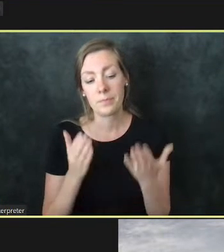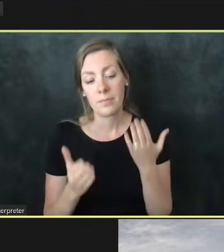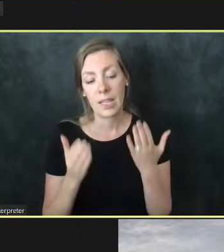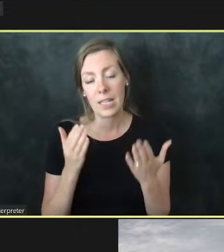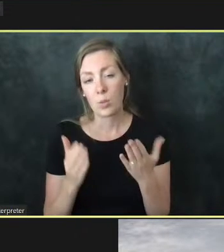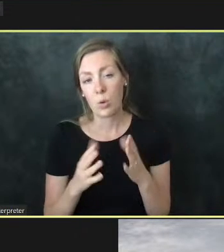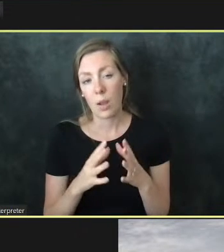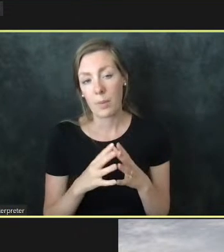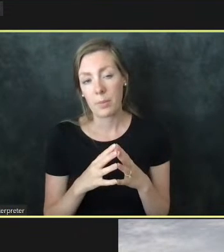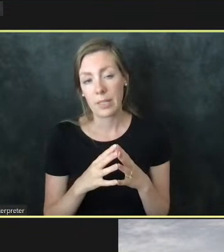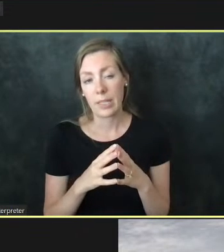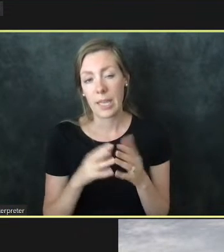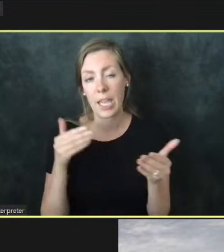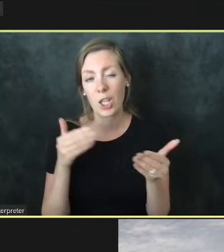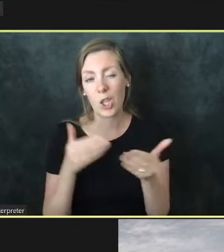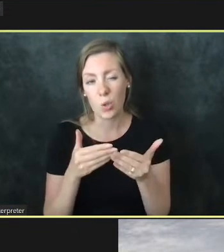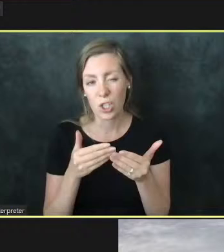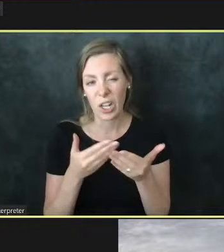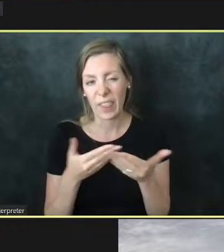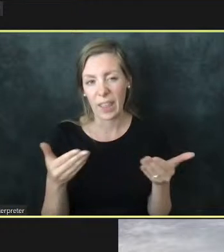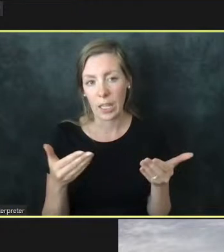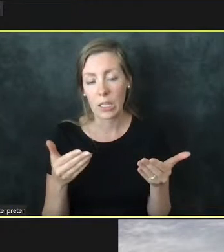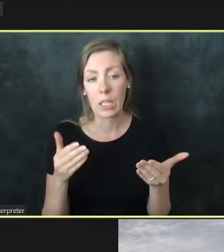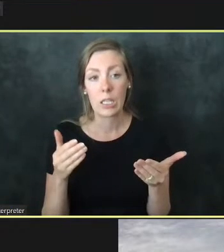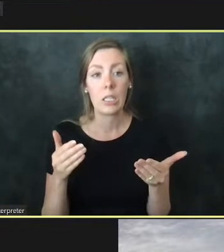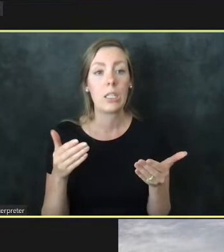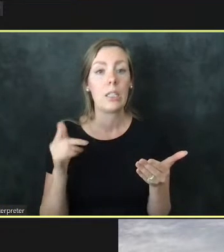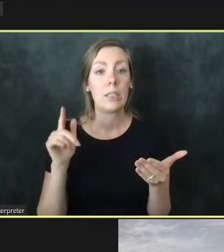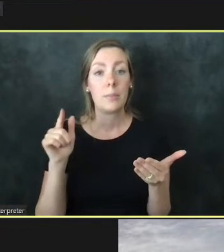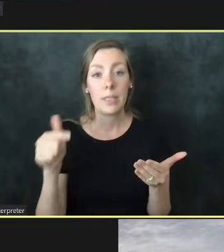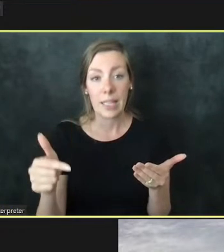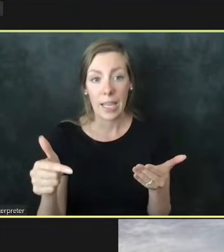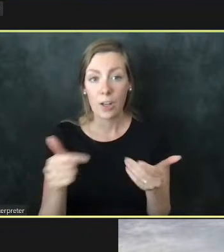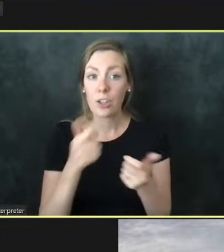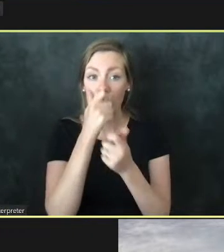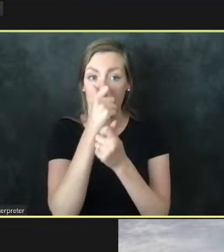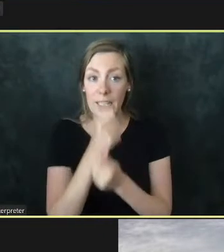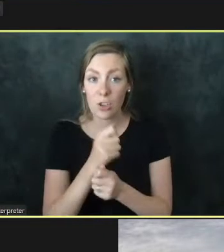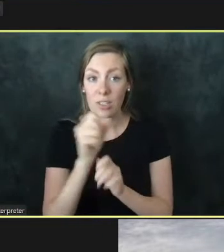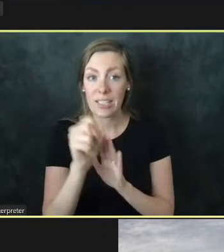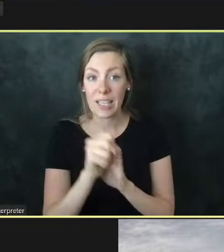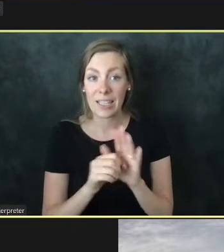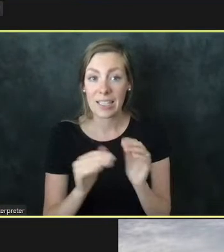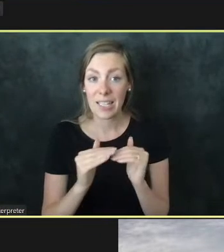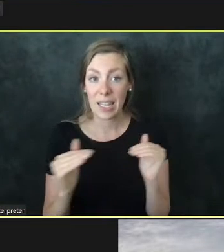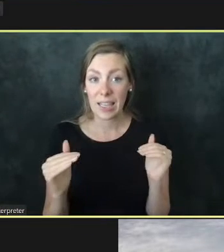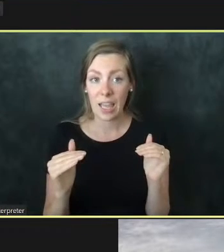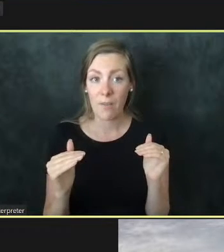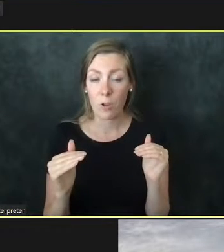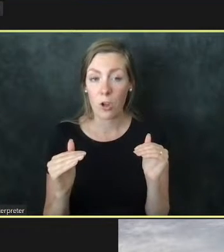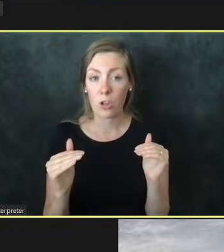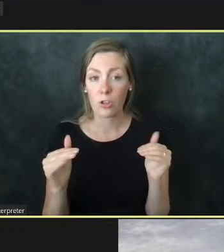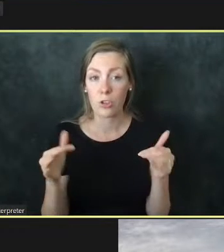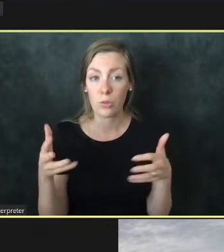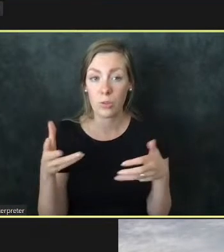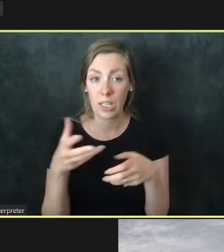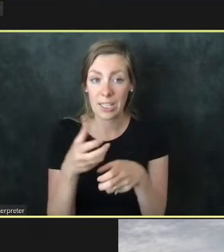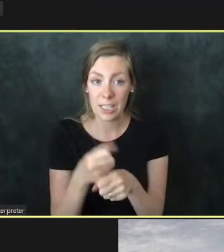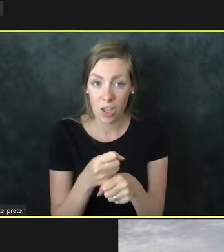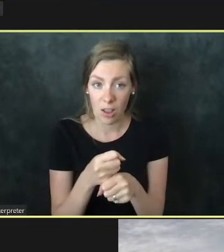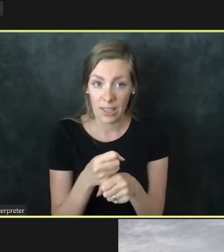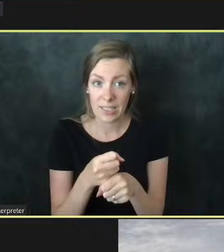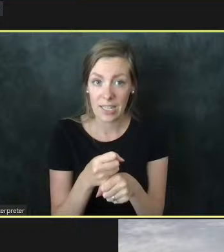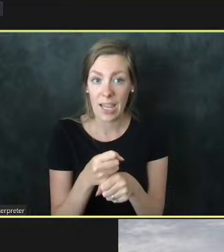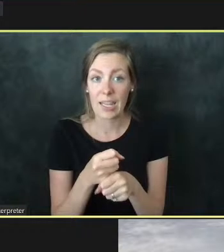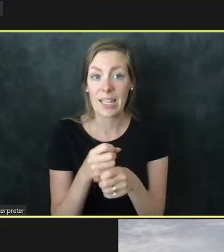the longer term is there's definitely an interest todo lo más largo es que hay a nivel estatal donde